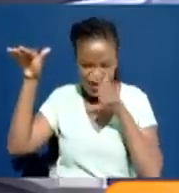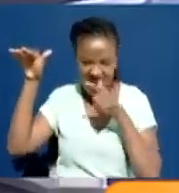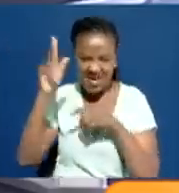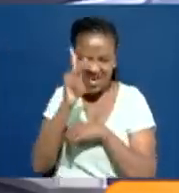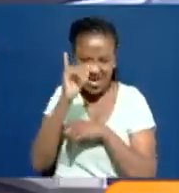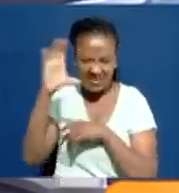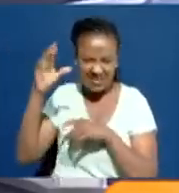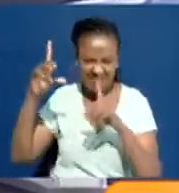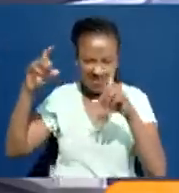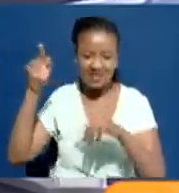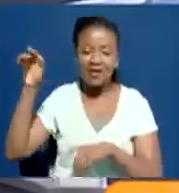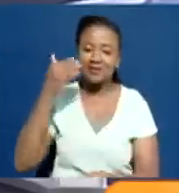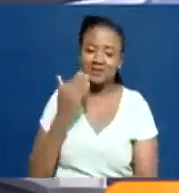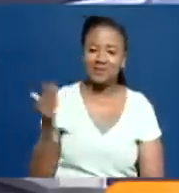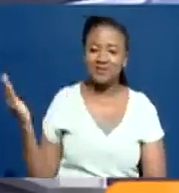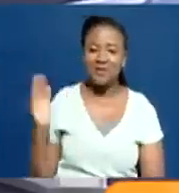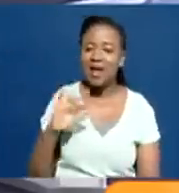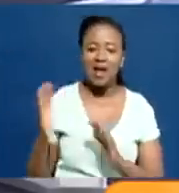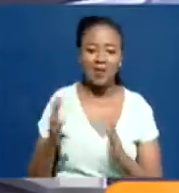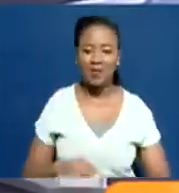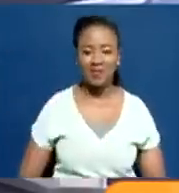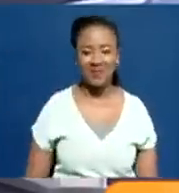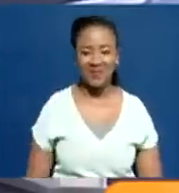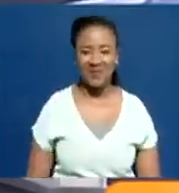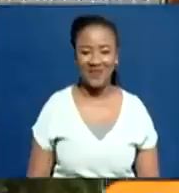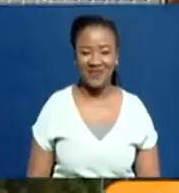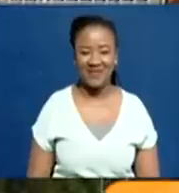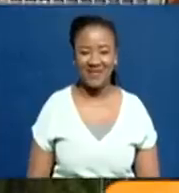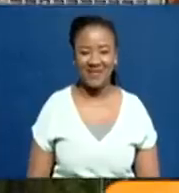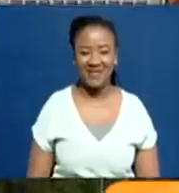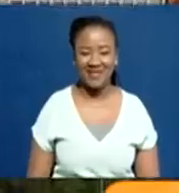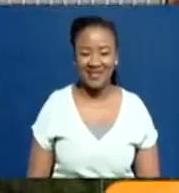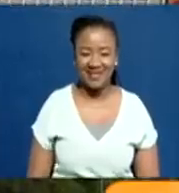has photography evolved from then to now? Take a look.